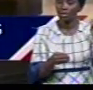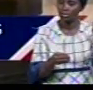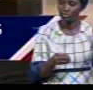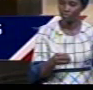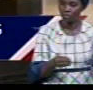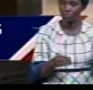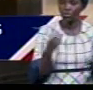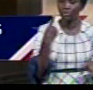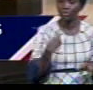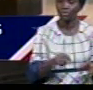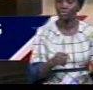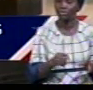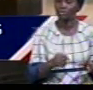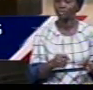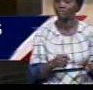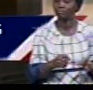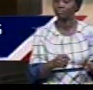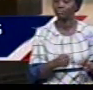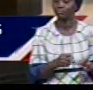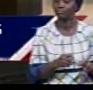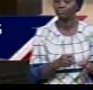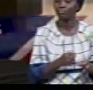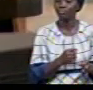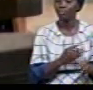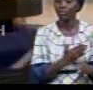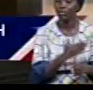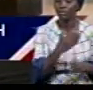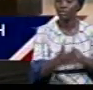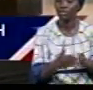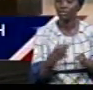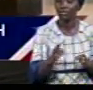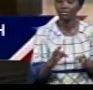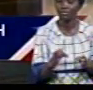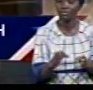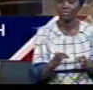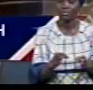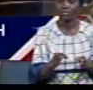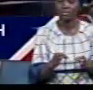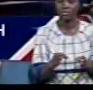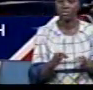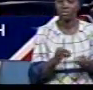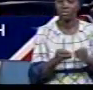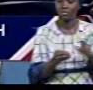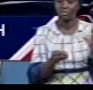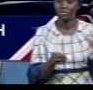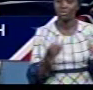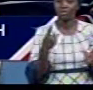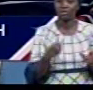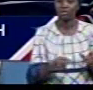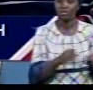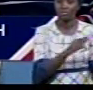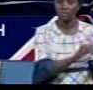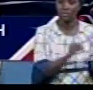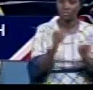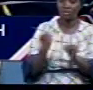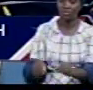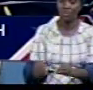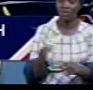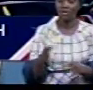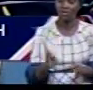without price. Number three, the transfer of his healing